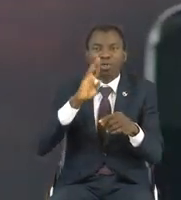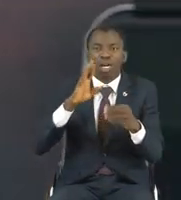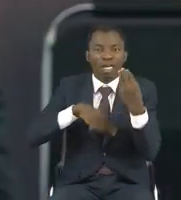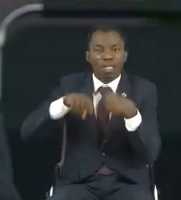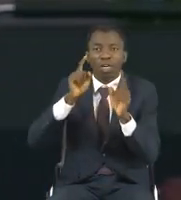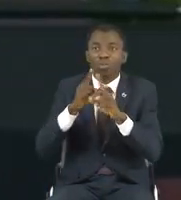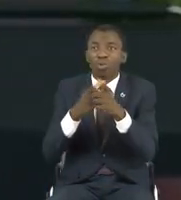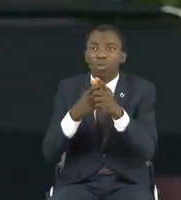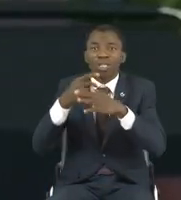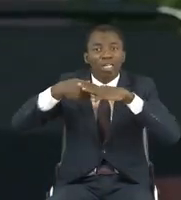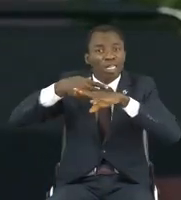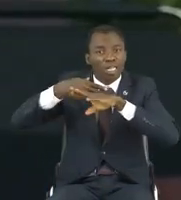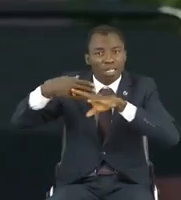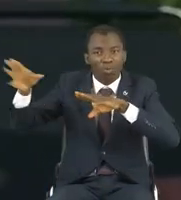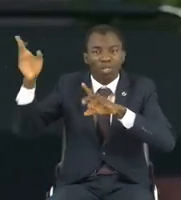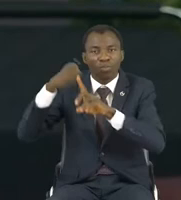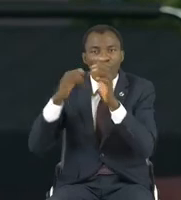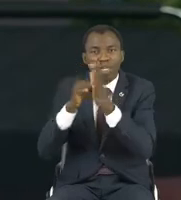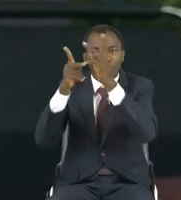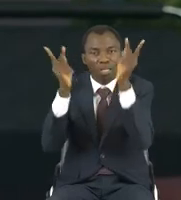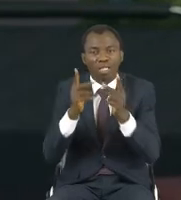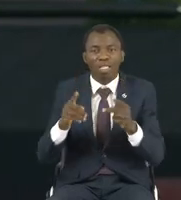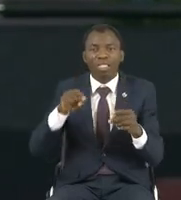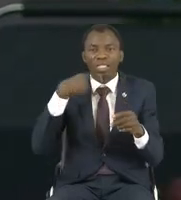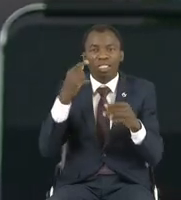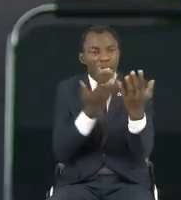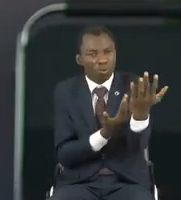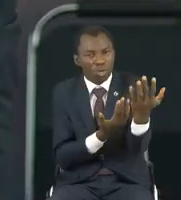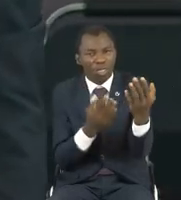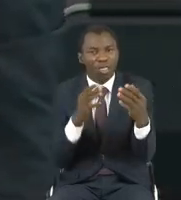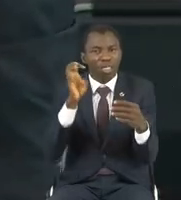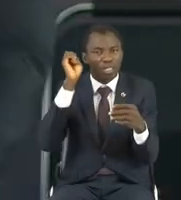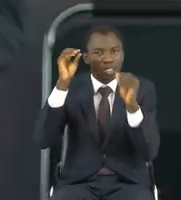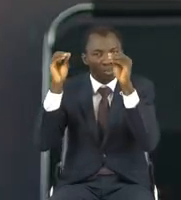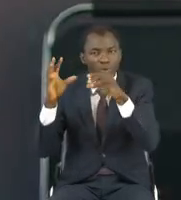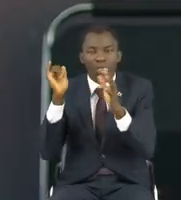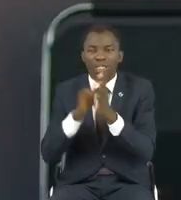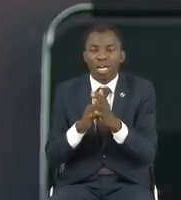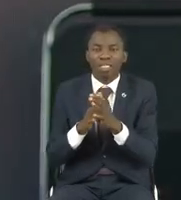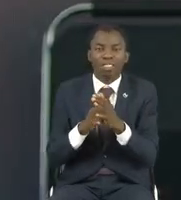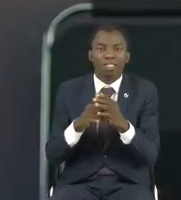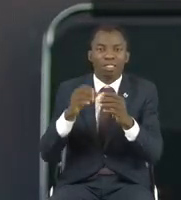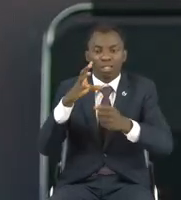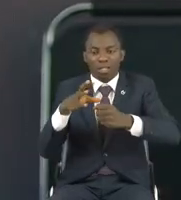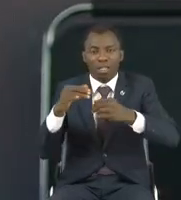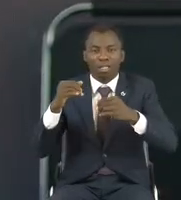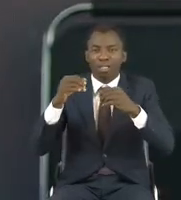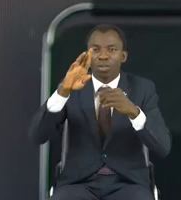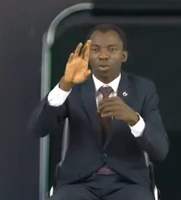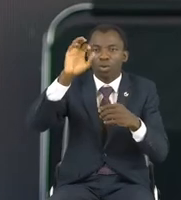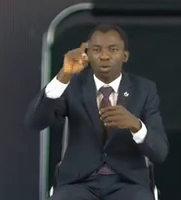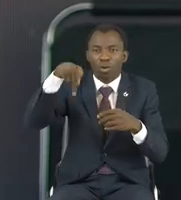says, wait, wait, come. He put that rope in your hand. That same rope that saved